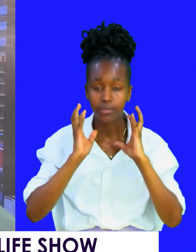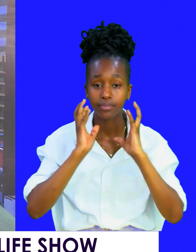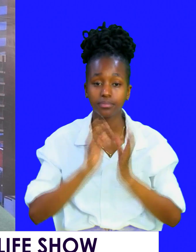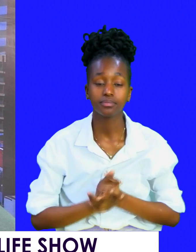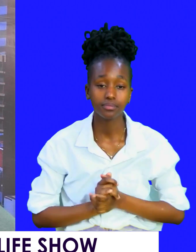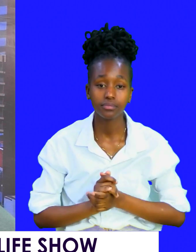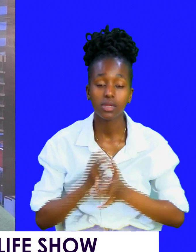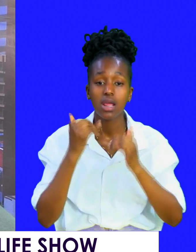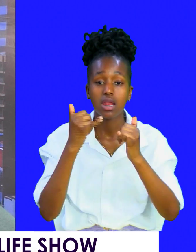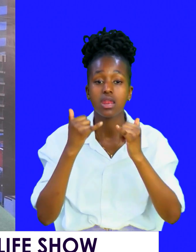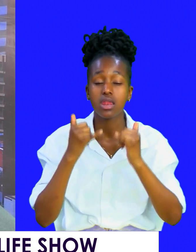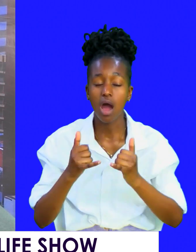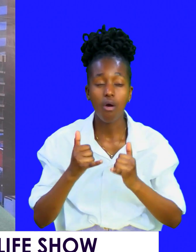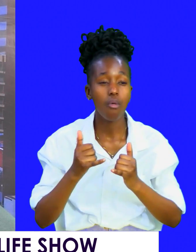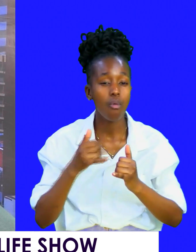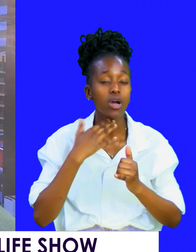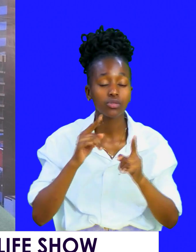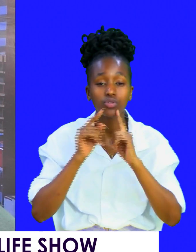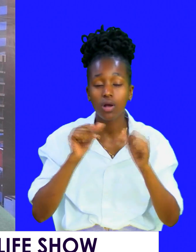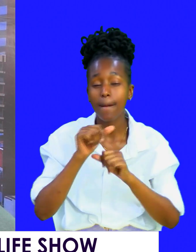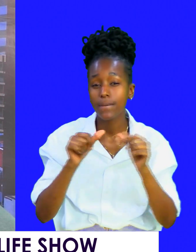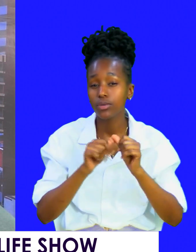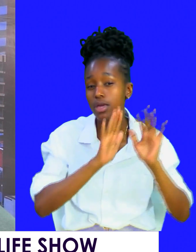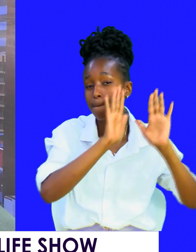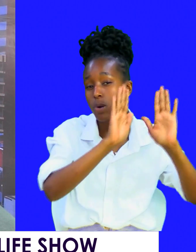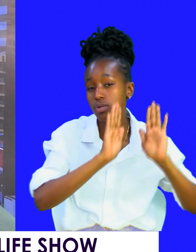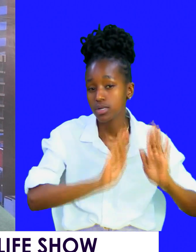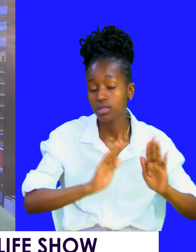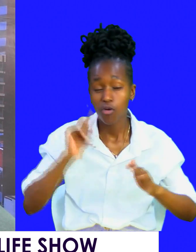The importance of your thought life. I keep telling you,